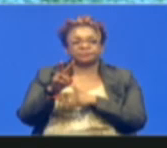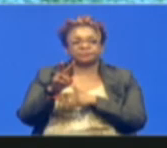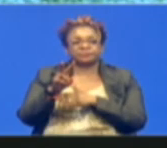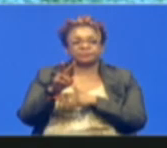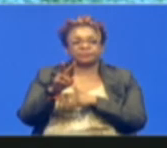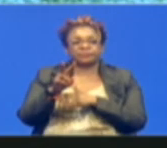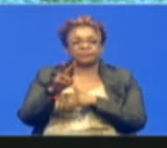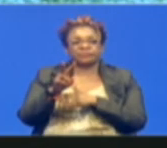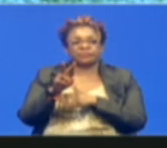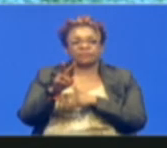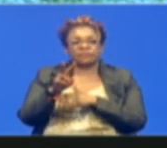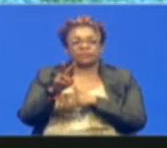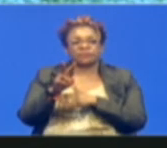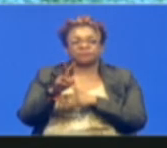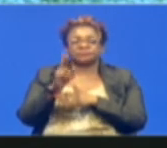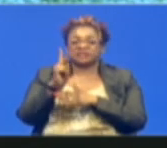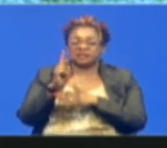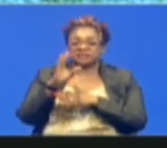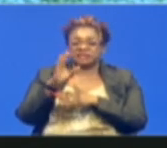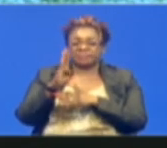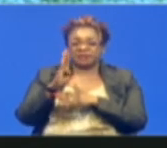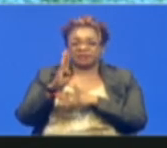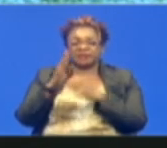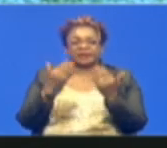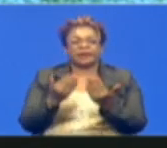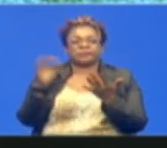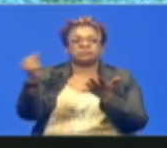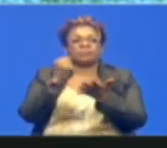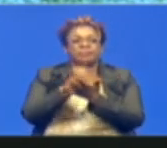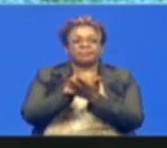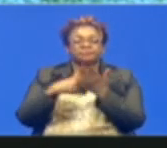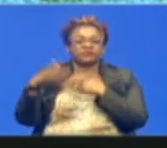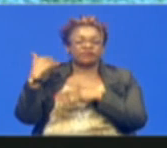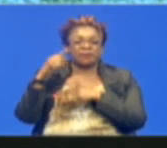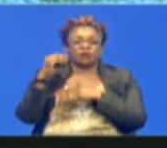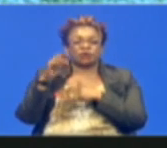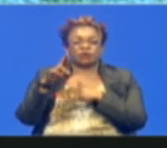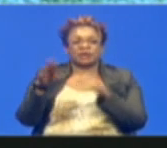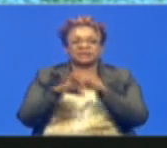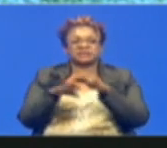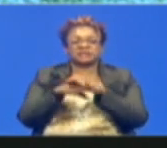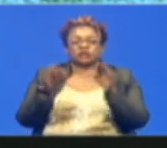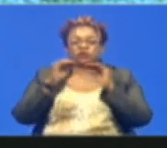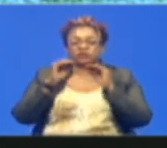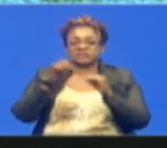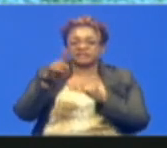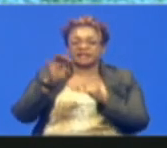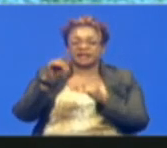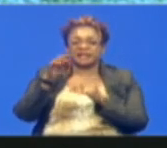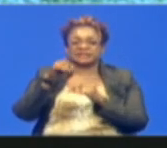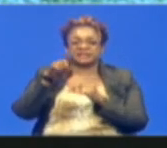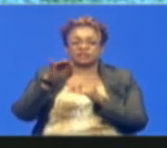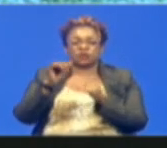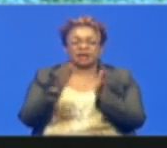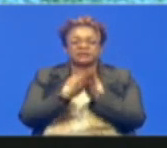Still on matters football, and KCB Football Club has appointed former Gor Mahia assistant coach Zedekiah Zico Otieno as